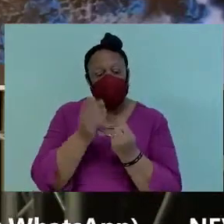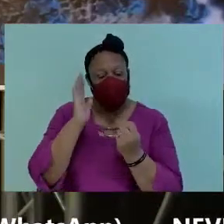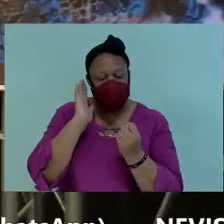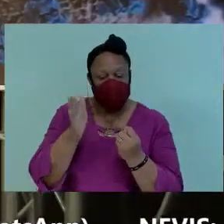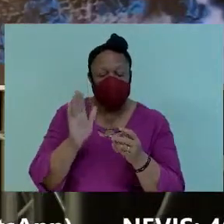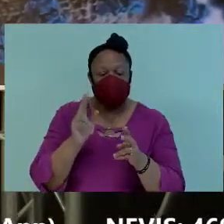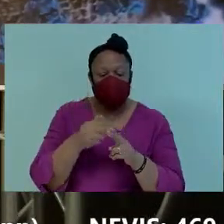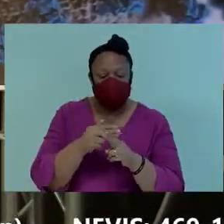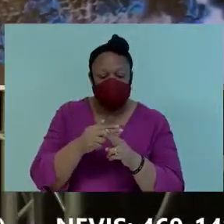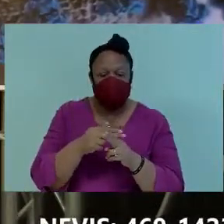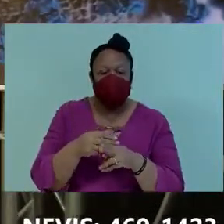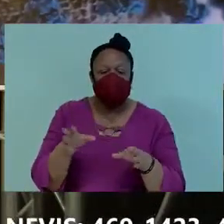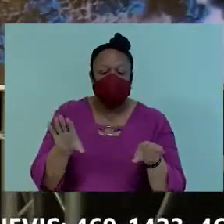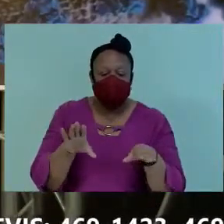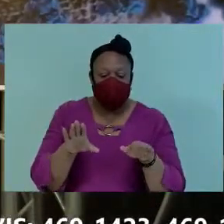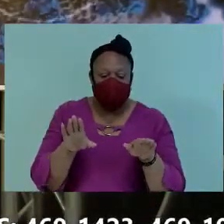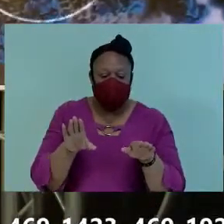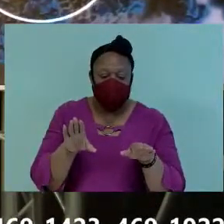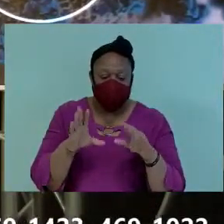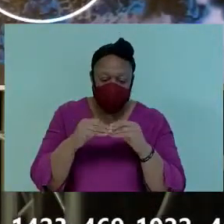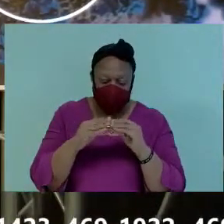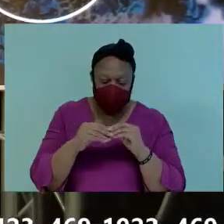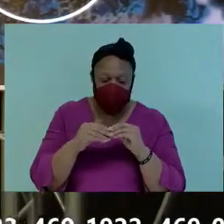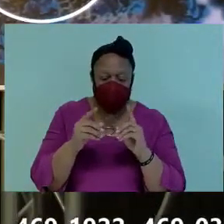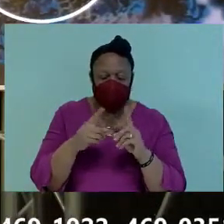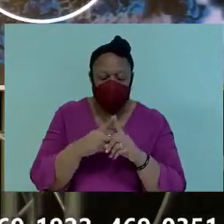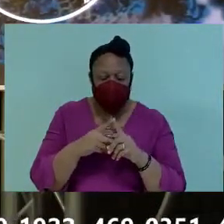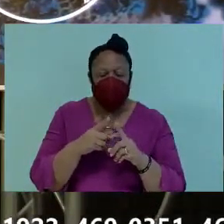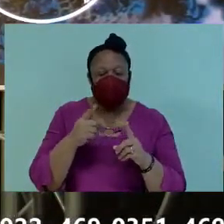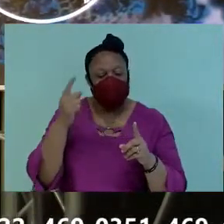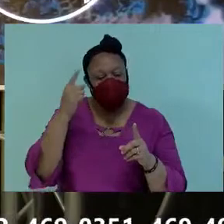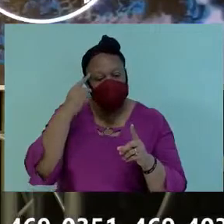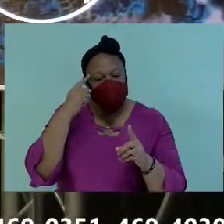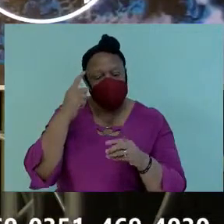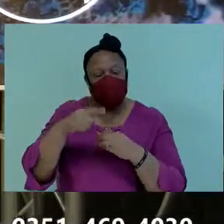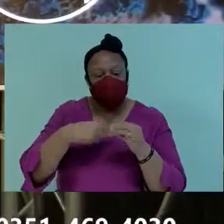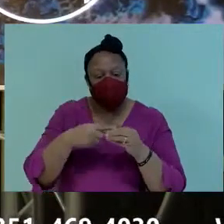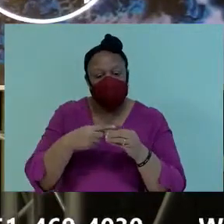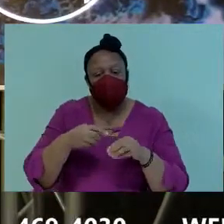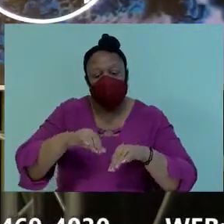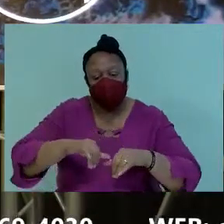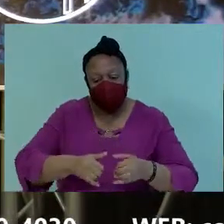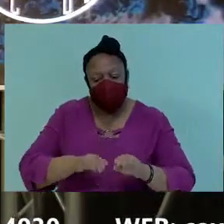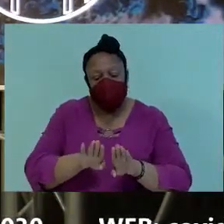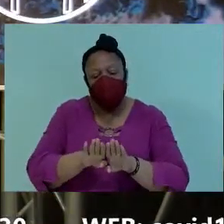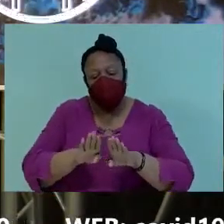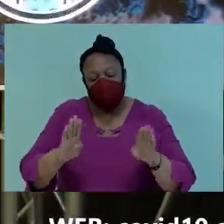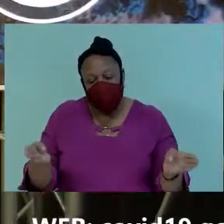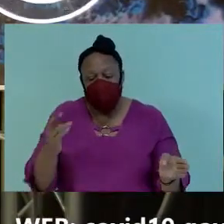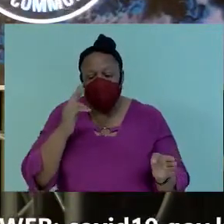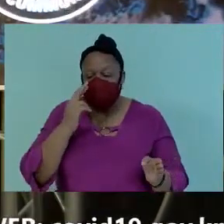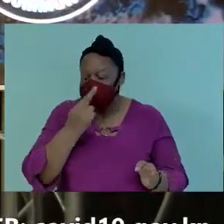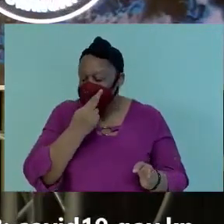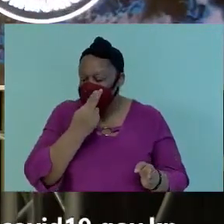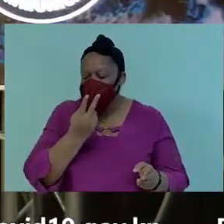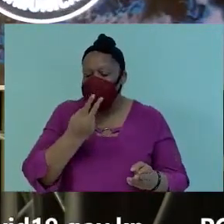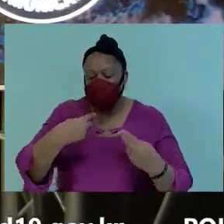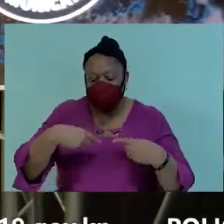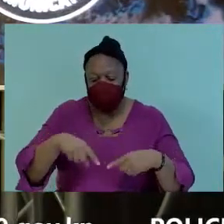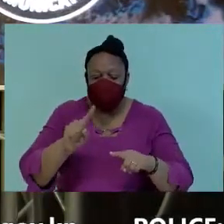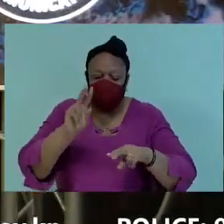shortly with businesses in this sector to agree on protocols for the reopening of these